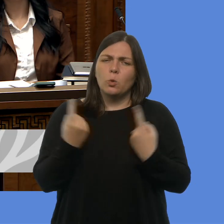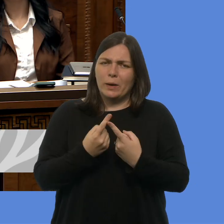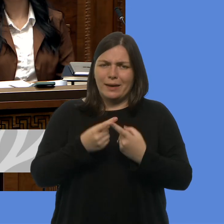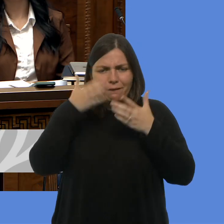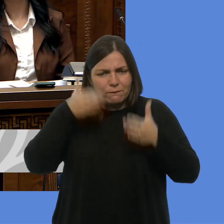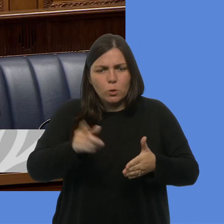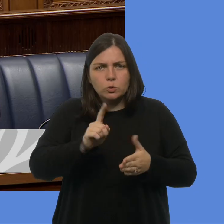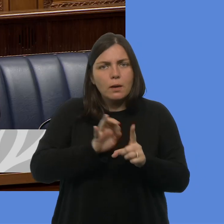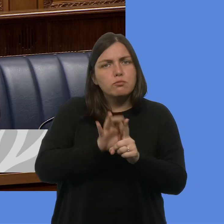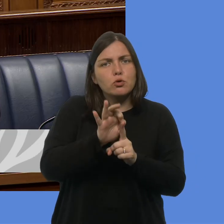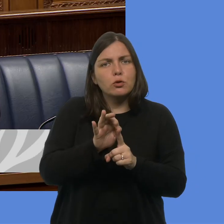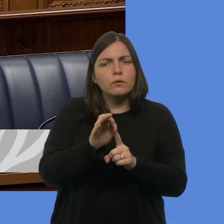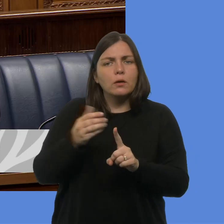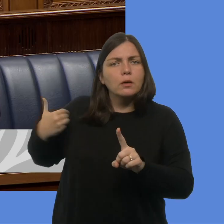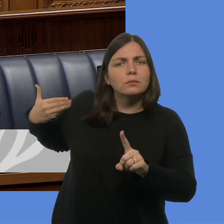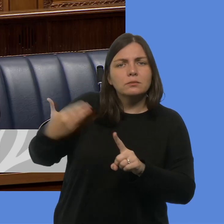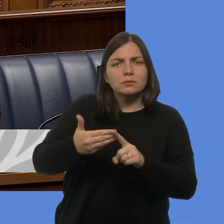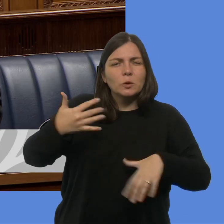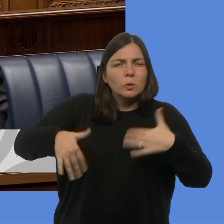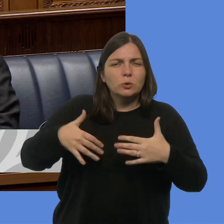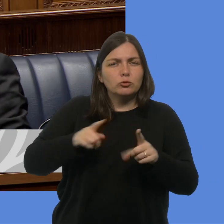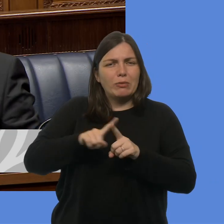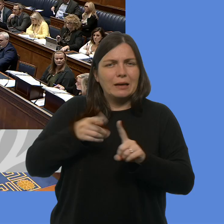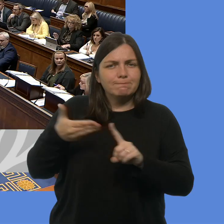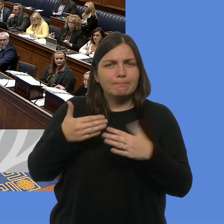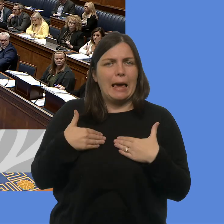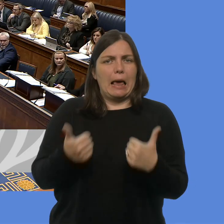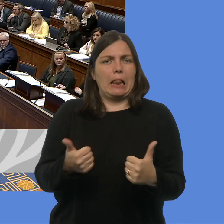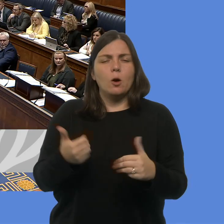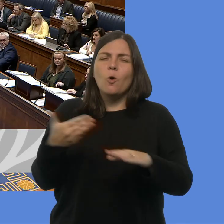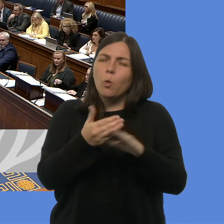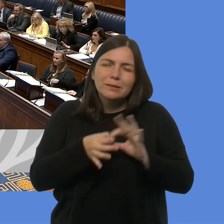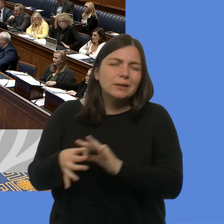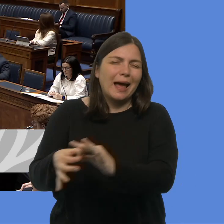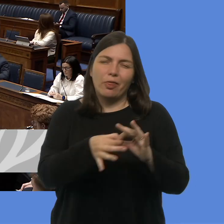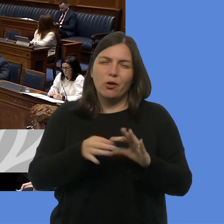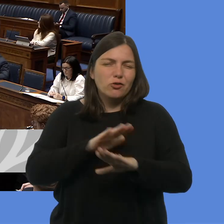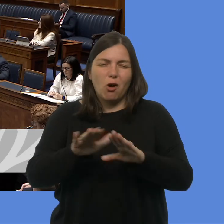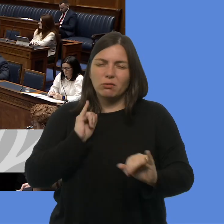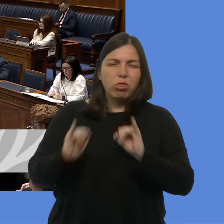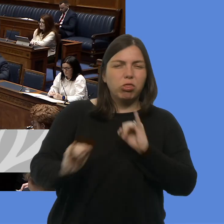only do that if we work together instead of point scoring. Drake Hall.